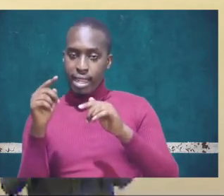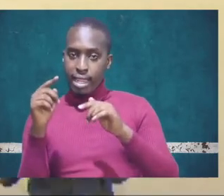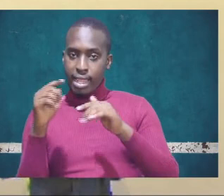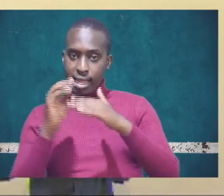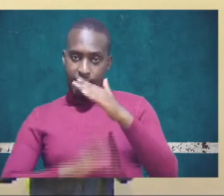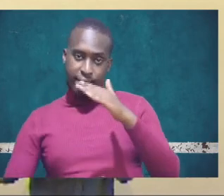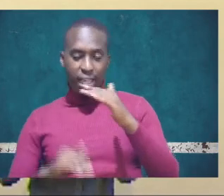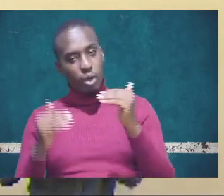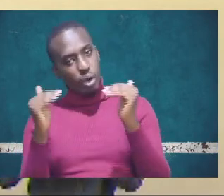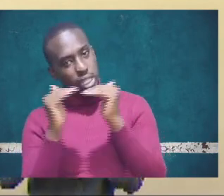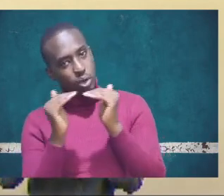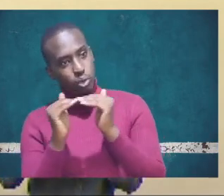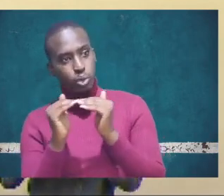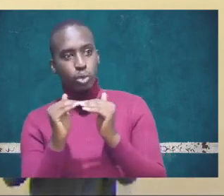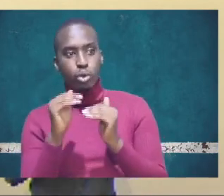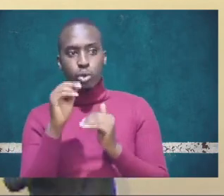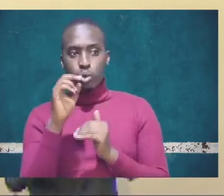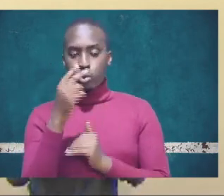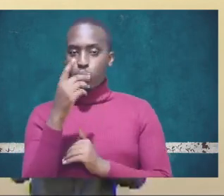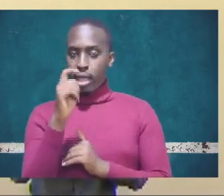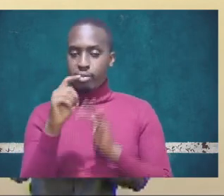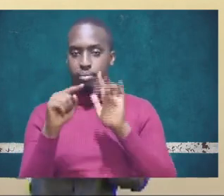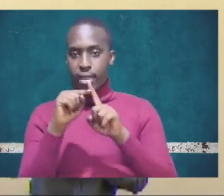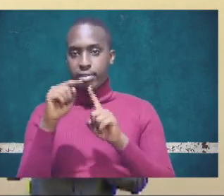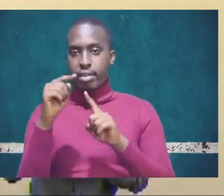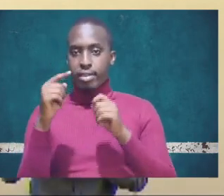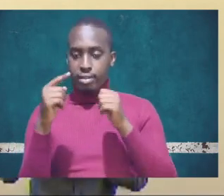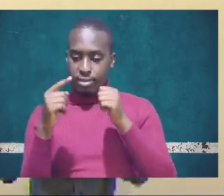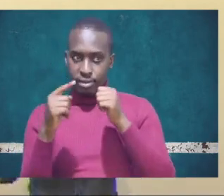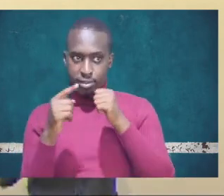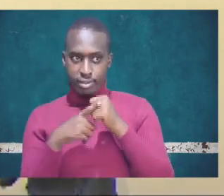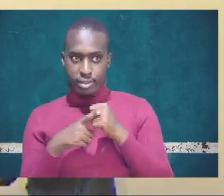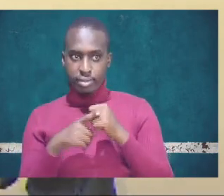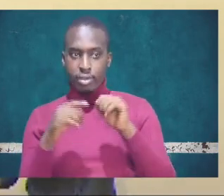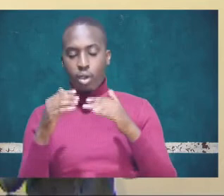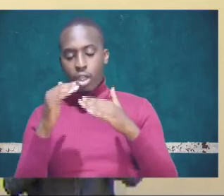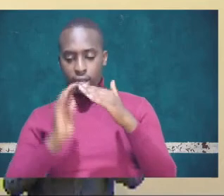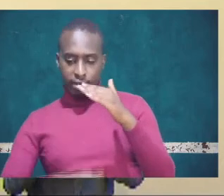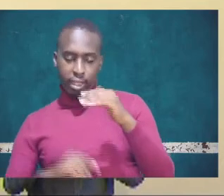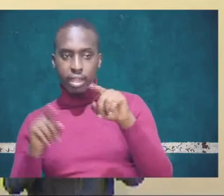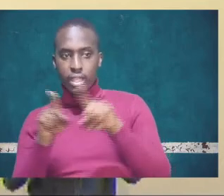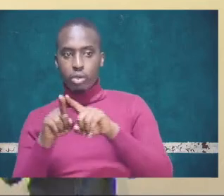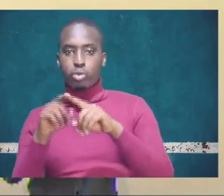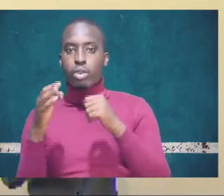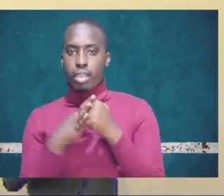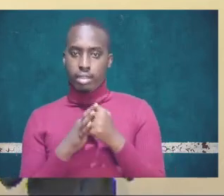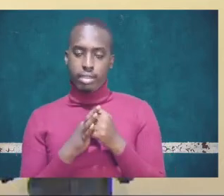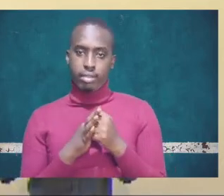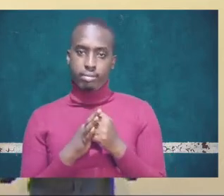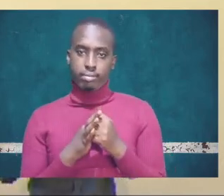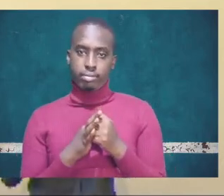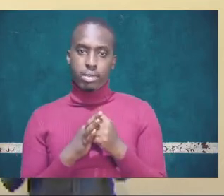2x plus 6 and less than or equal to 8. Here we don't have any word that they told